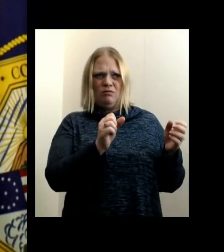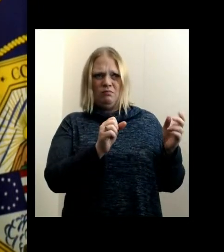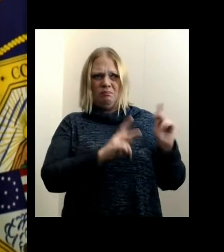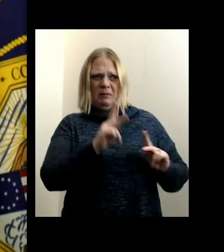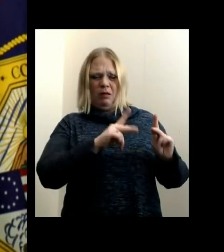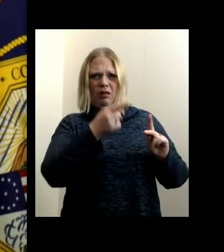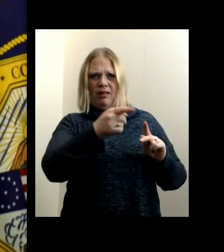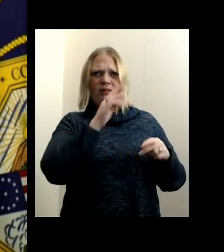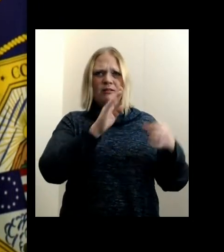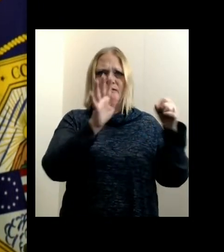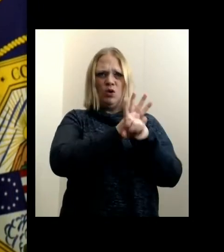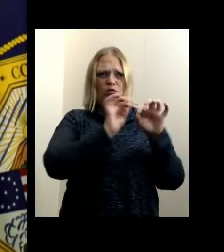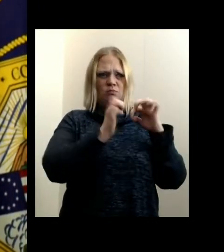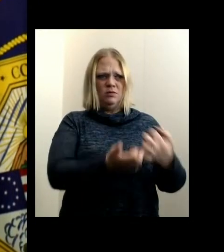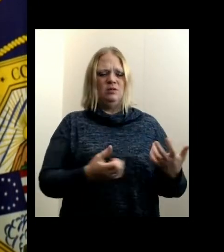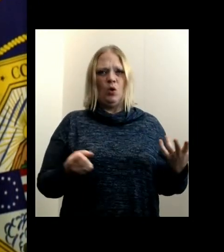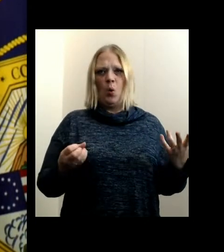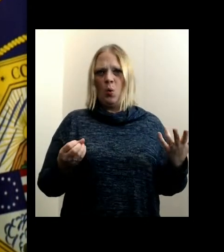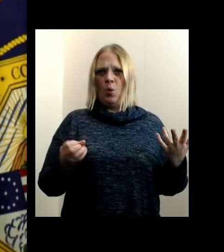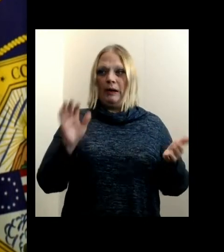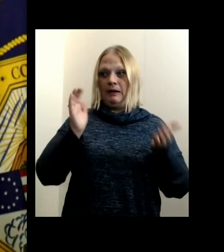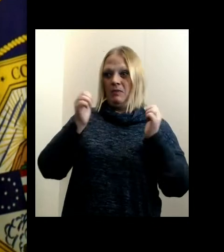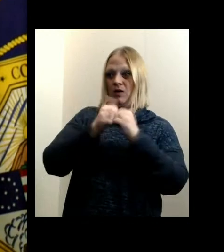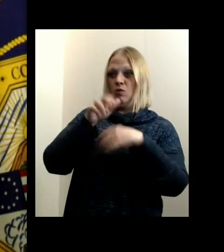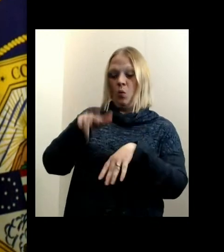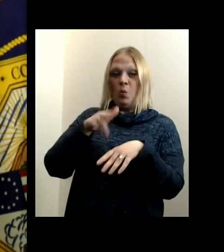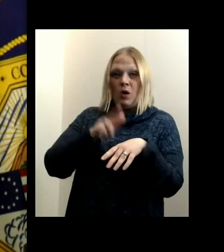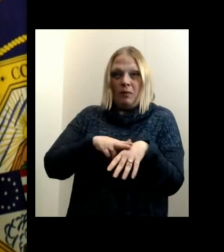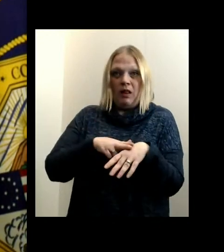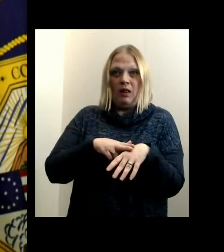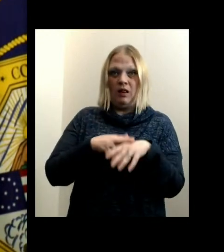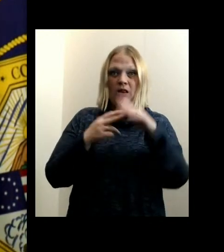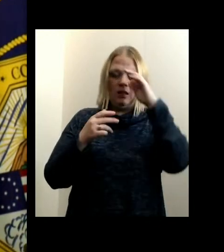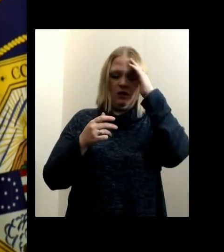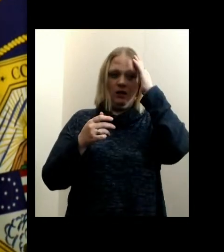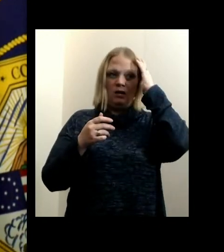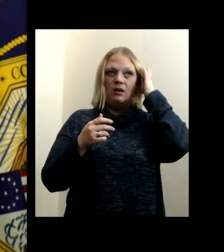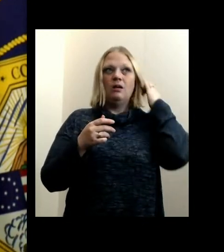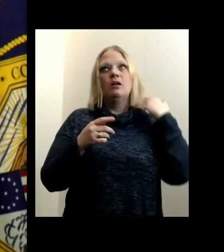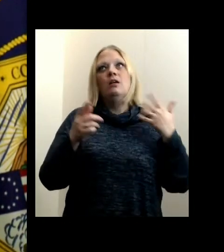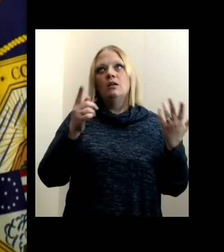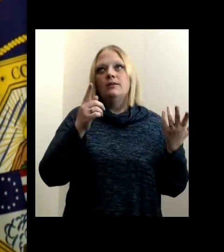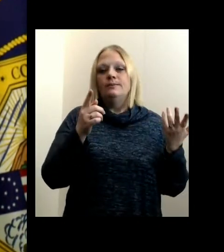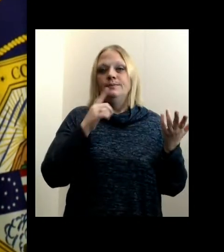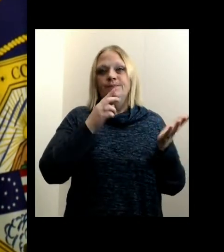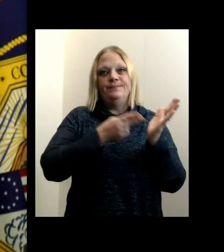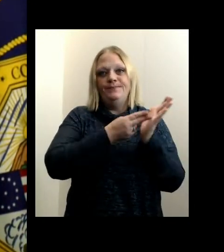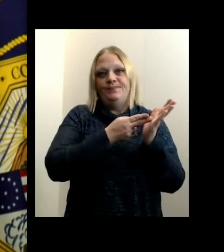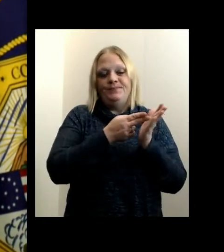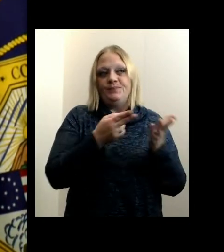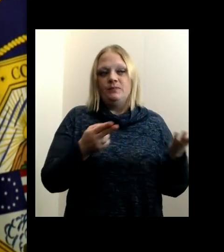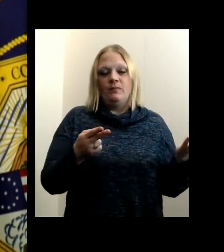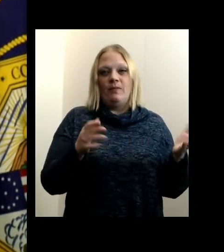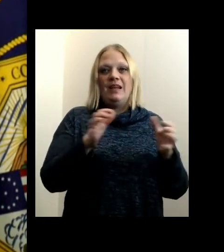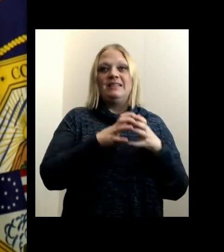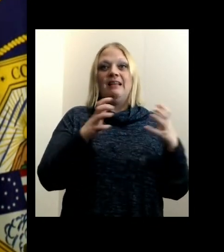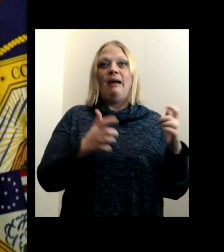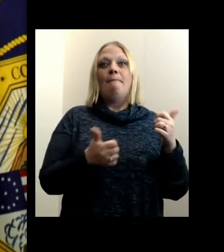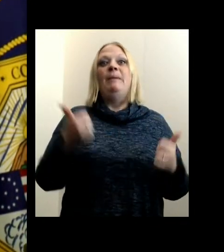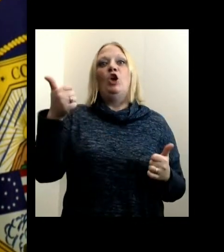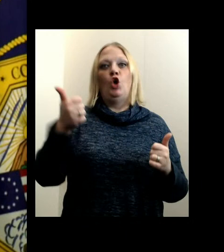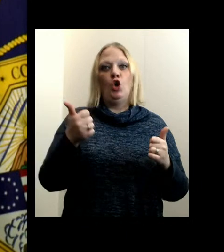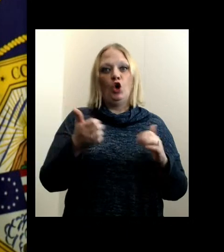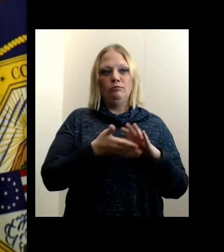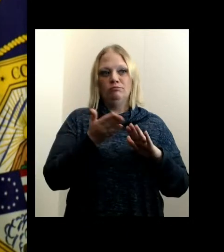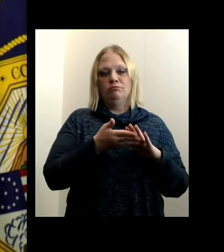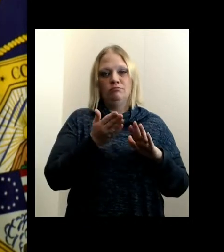the entire facility as compared to what normally would have, in which truthfully it's a lot bigger operation than